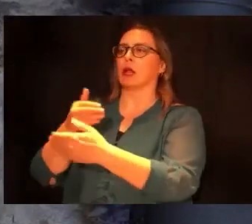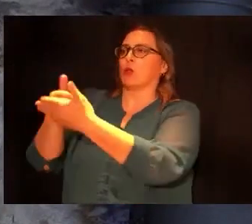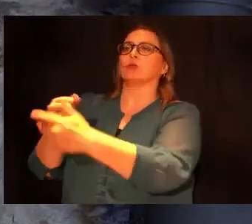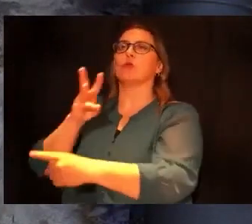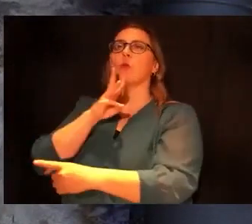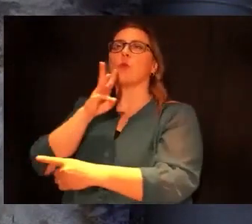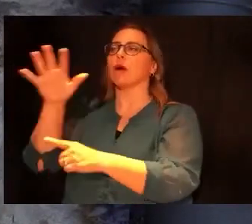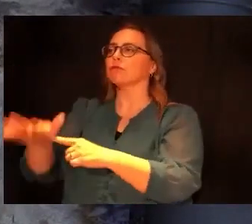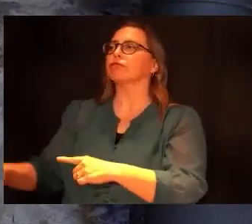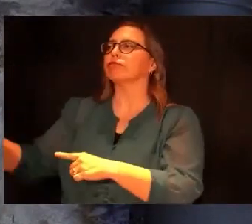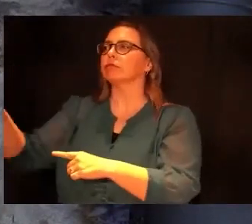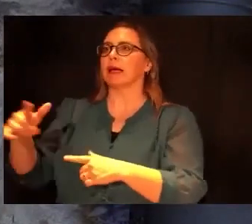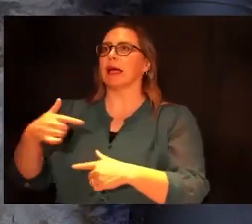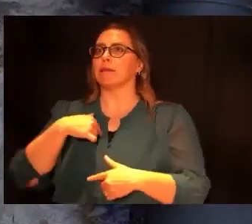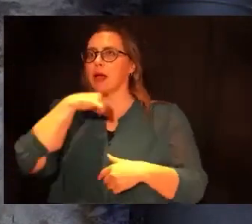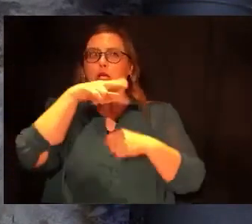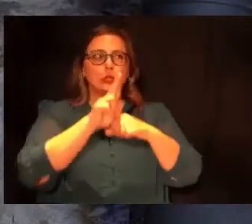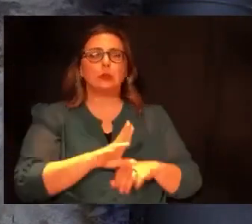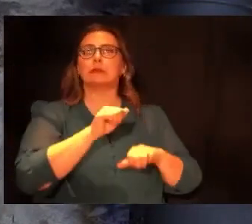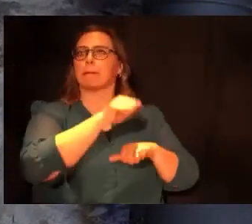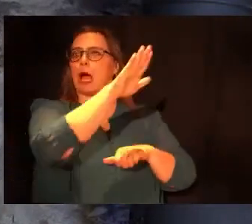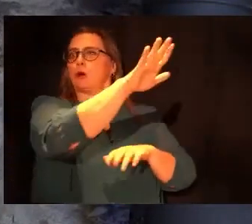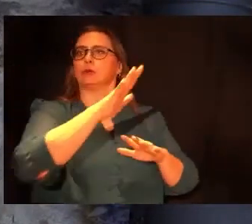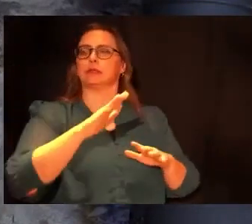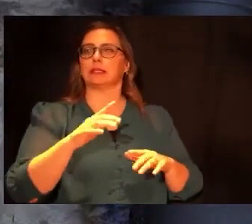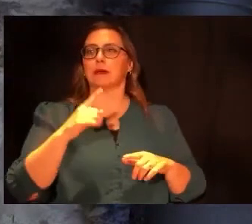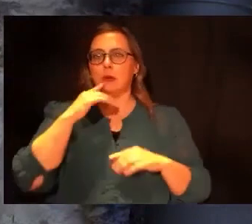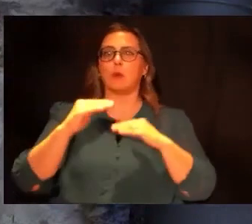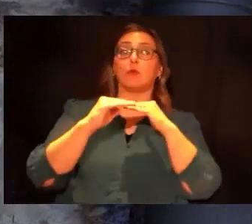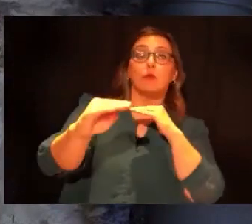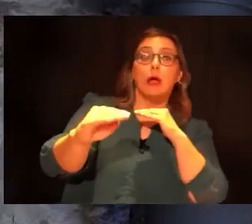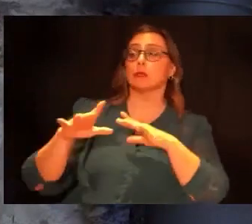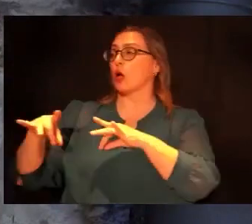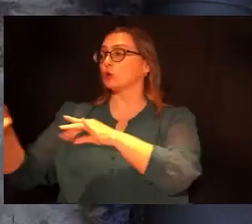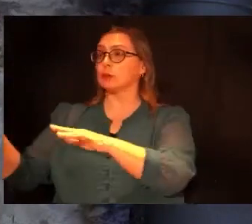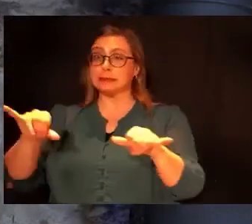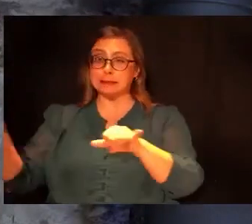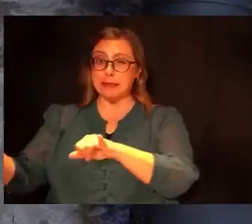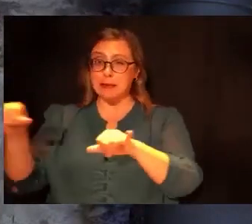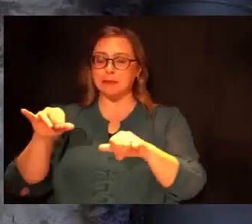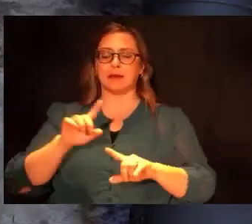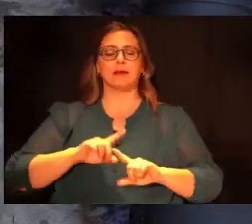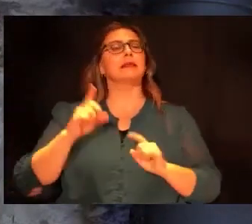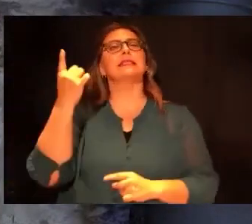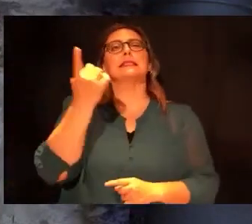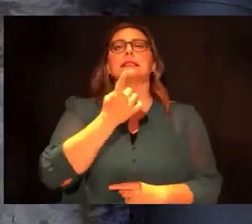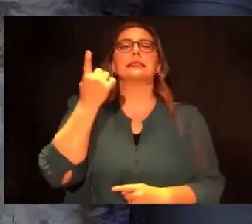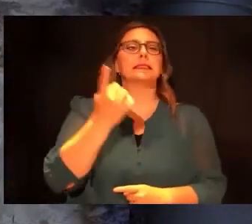ocean and not mountainous ranges. So very similar in that way. But there's something about